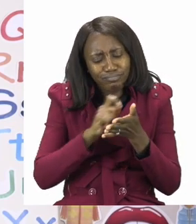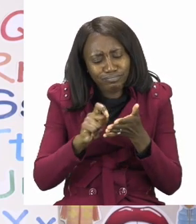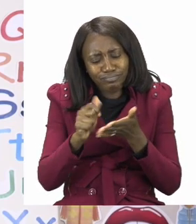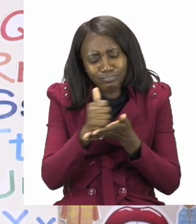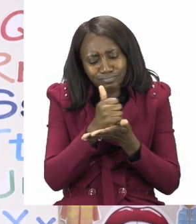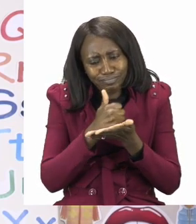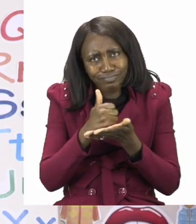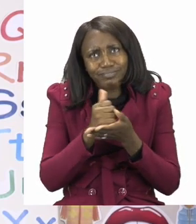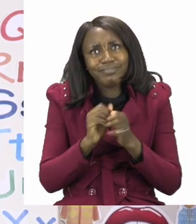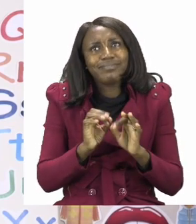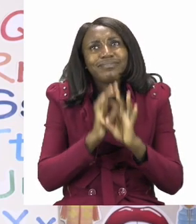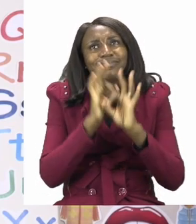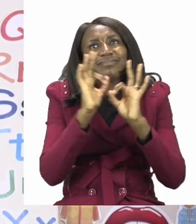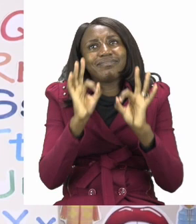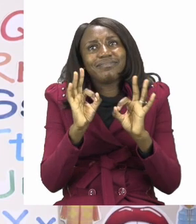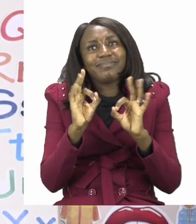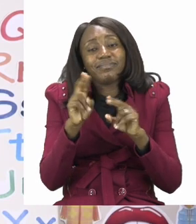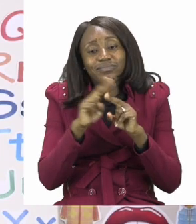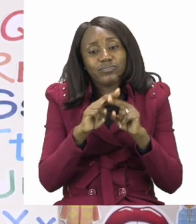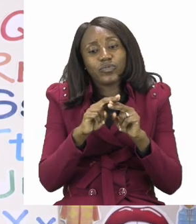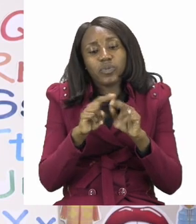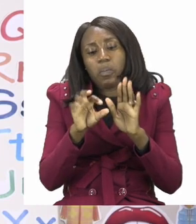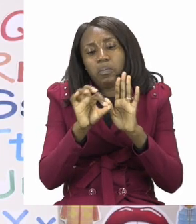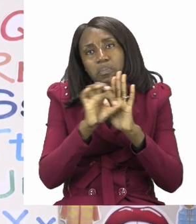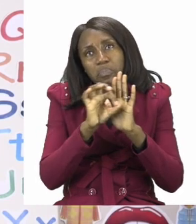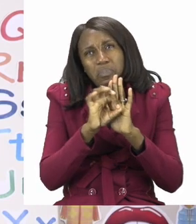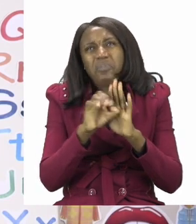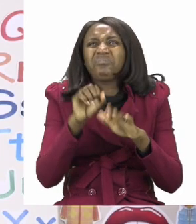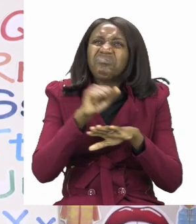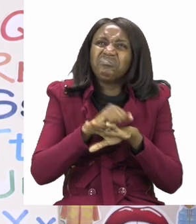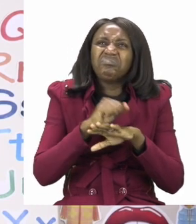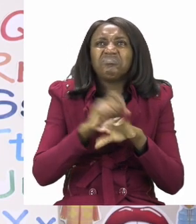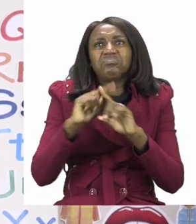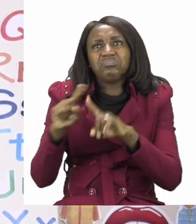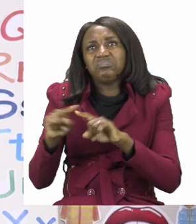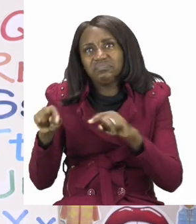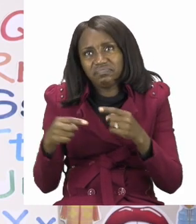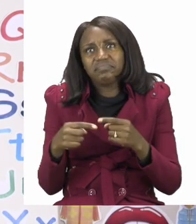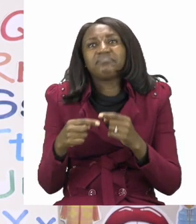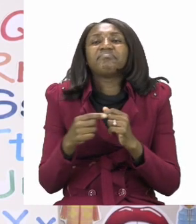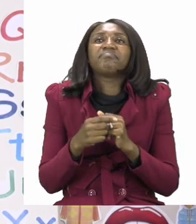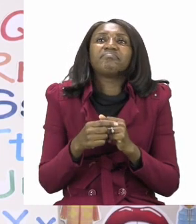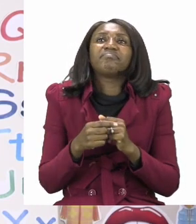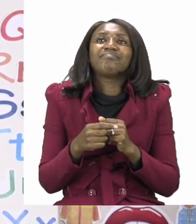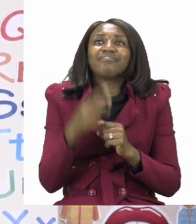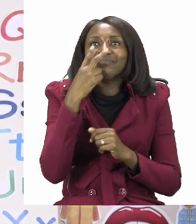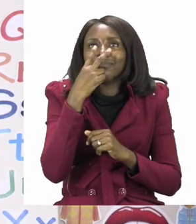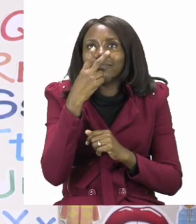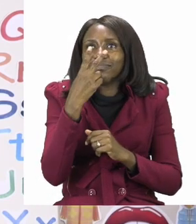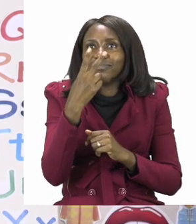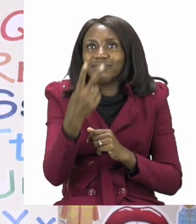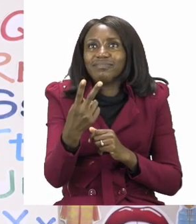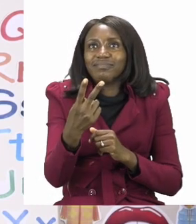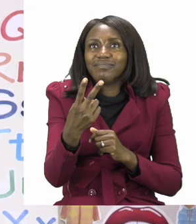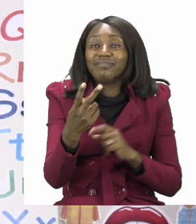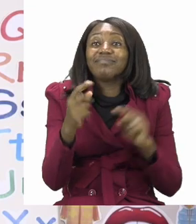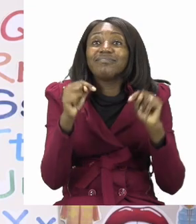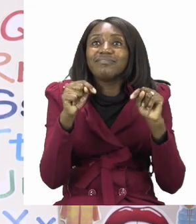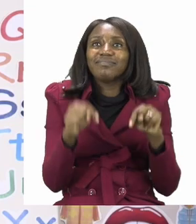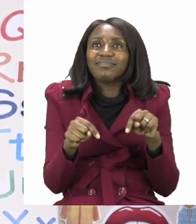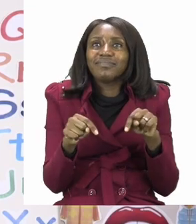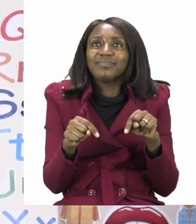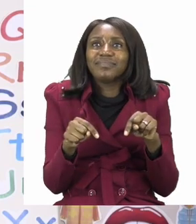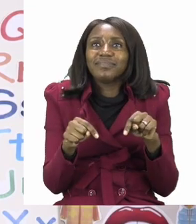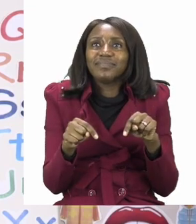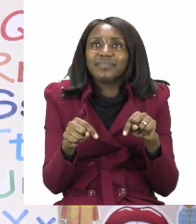exercises. Use your counters and count out loud. I will see you when you're done after the advert